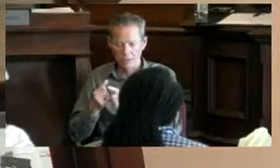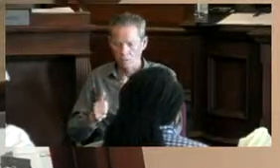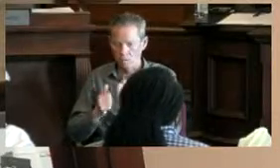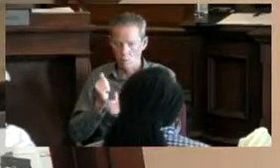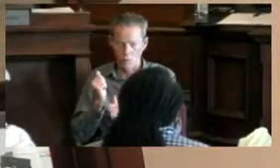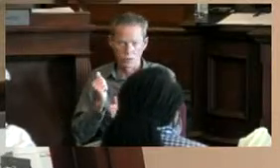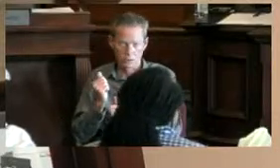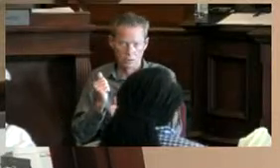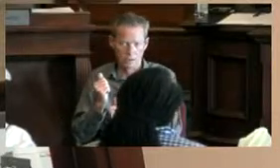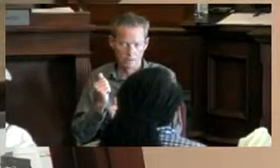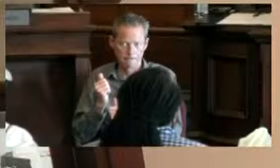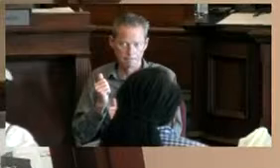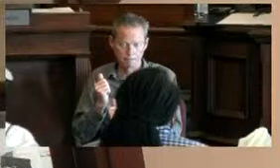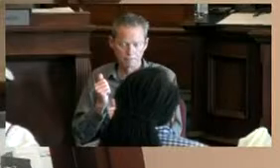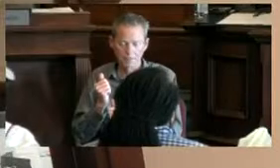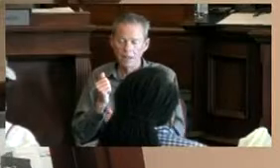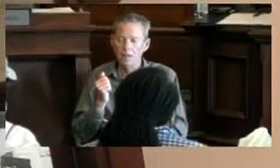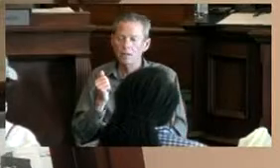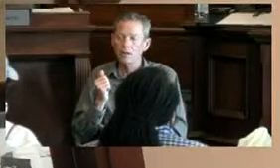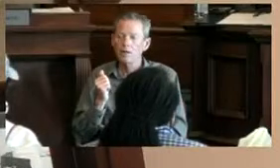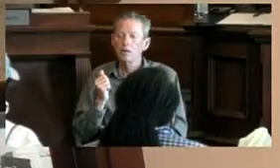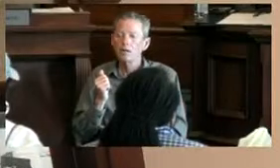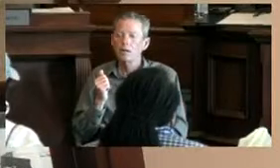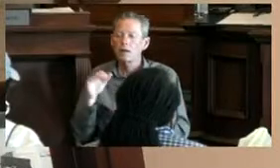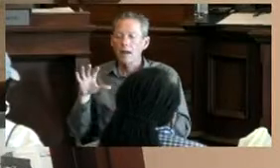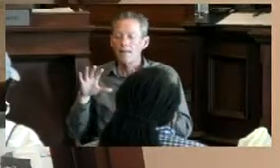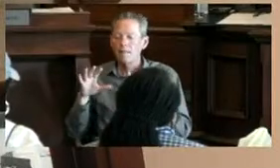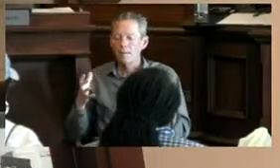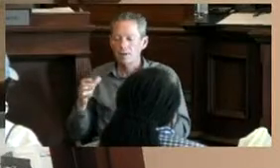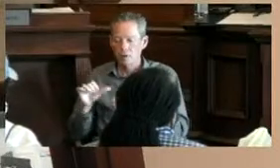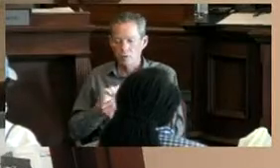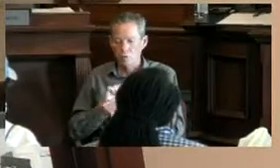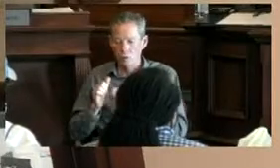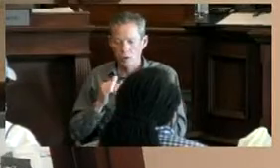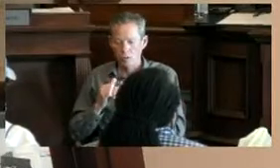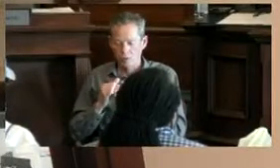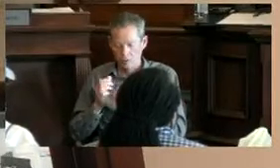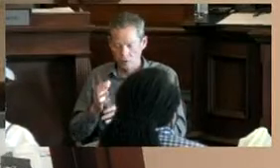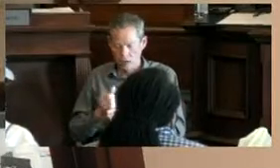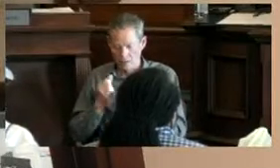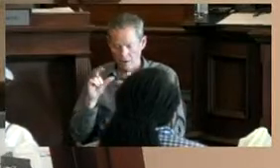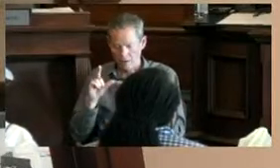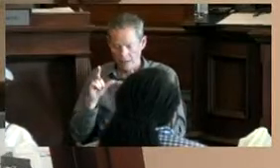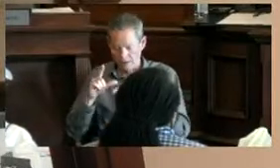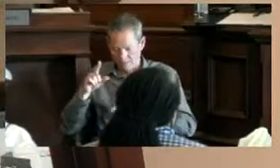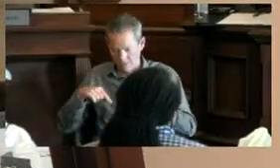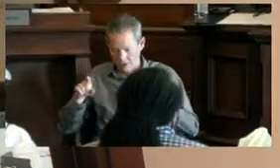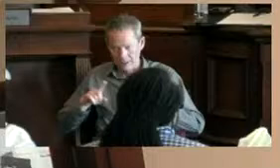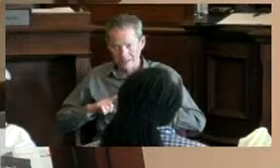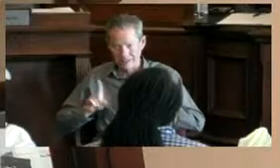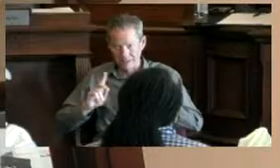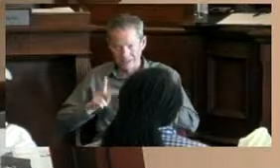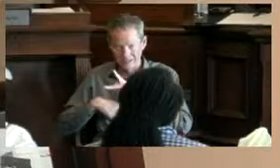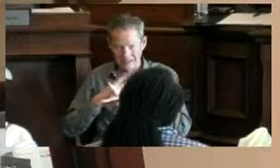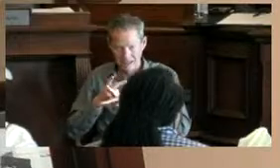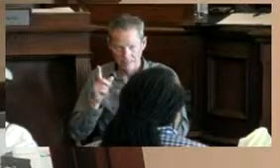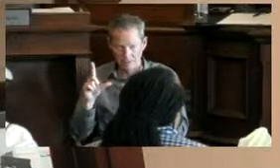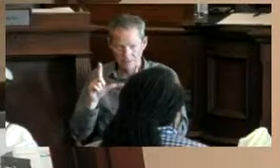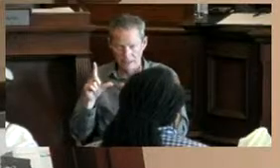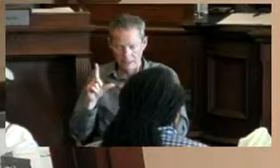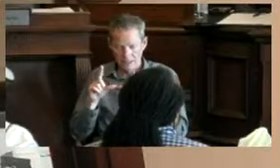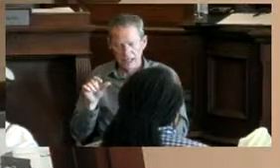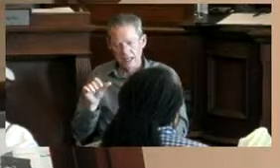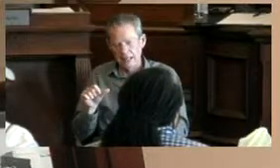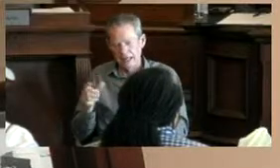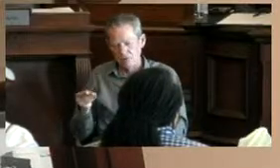most. And so in the population that you're working with to get the licenses, the various types of licenses,